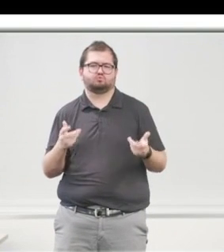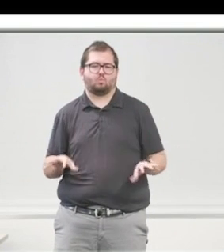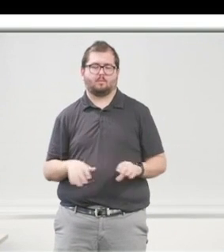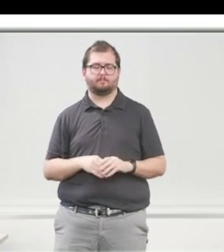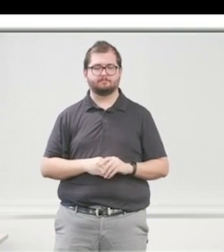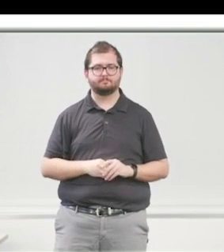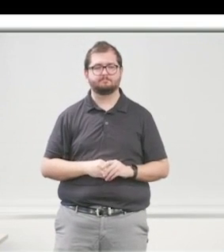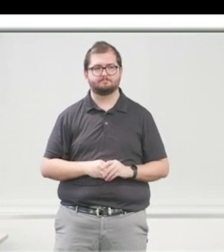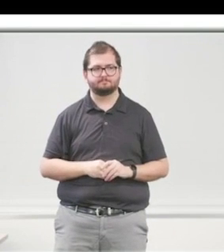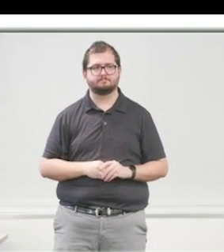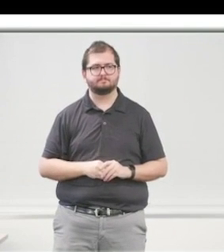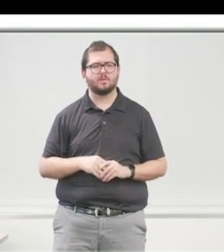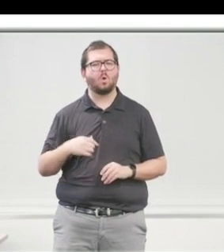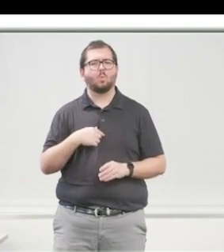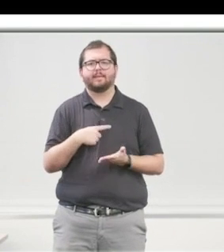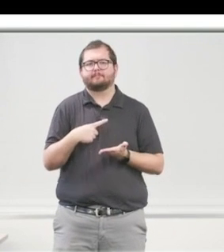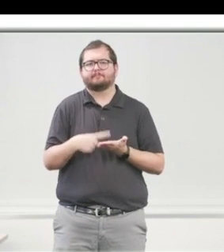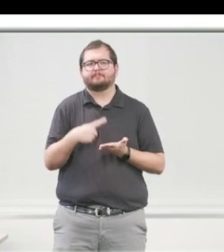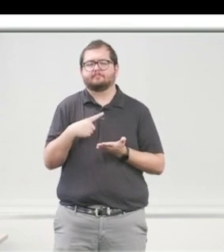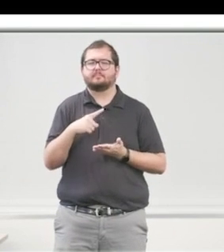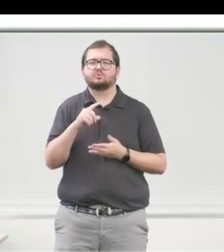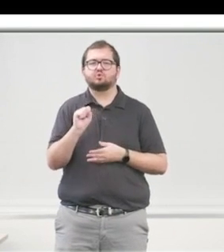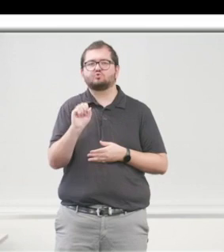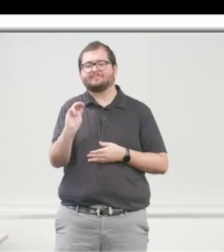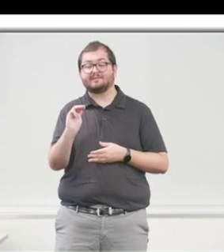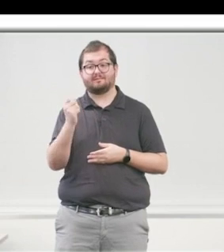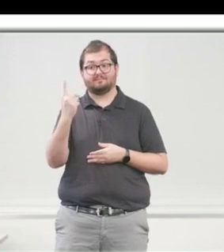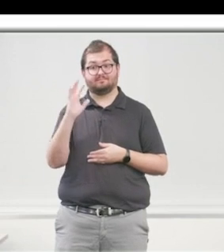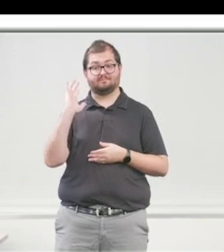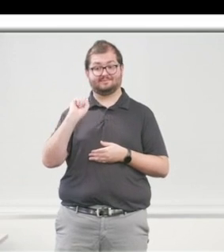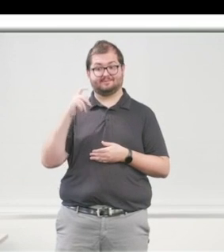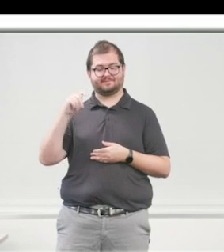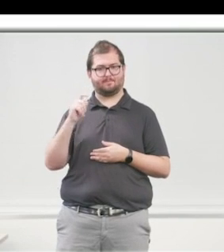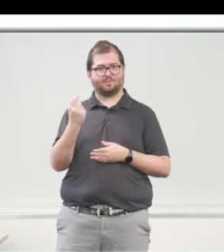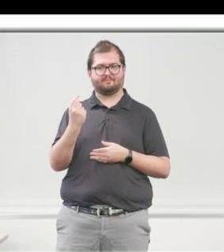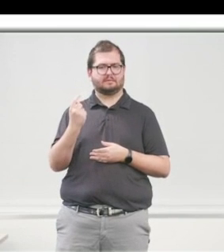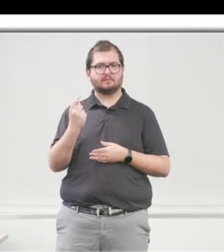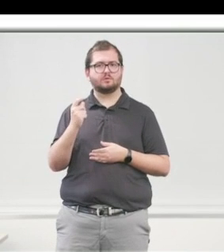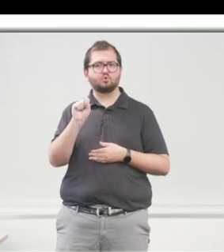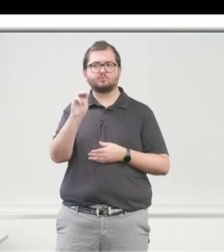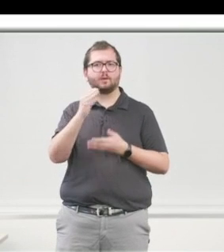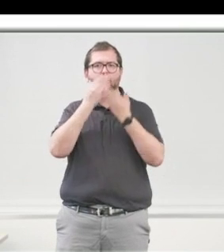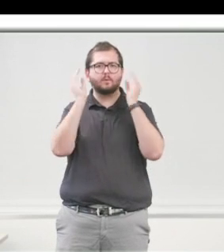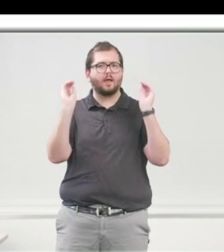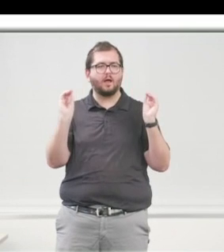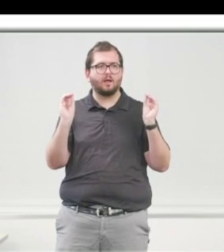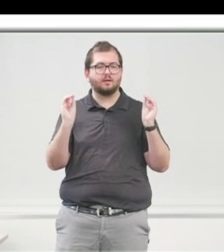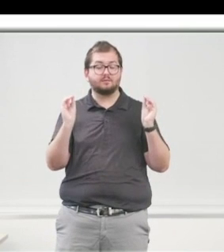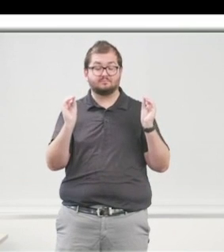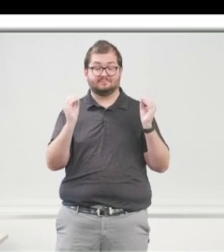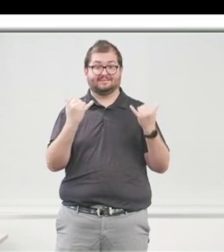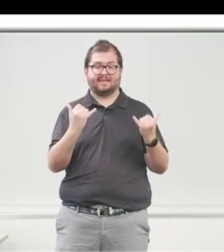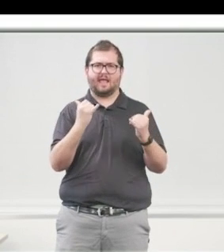We talked a little bit about social media. 9/11, social media wasn't around. Can you imagine? Right now, it's huge, and it